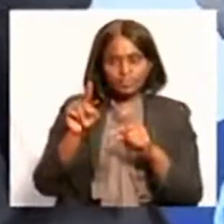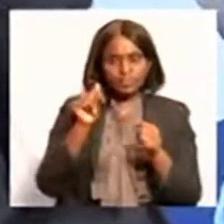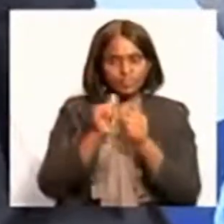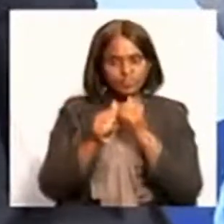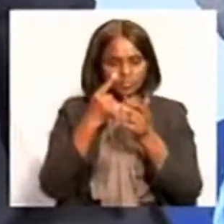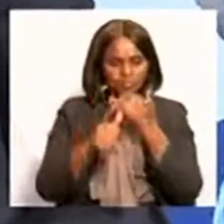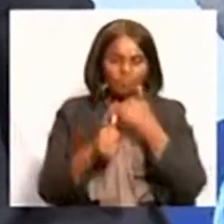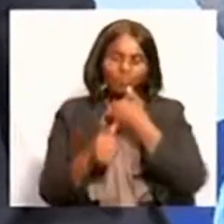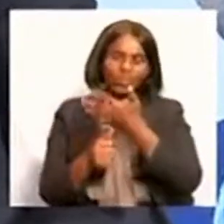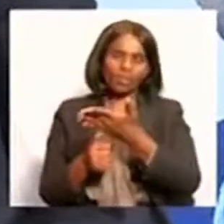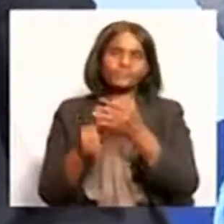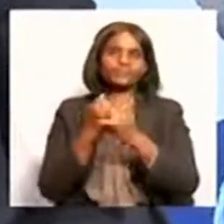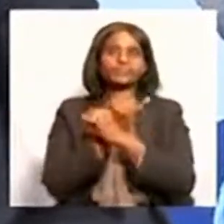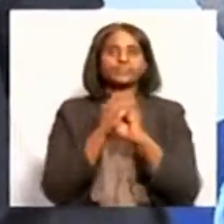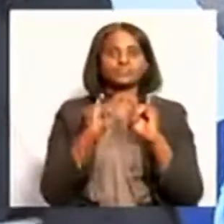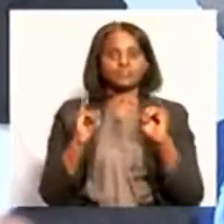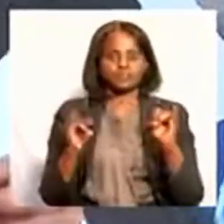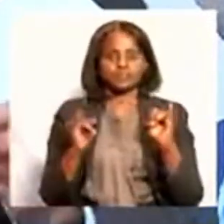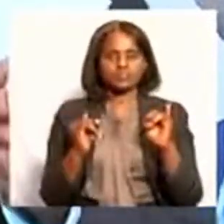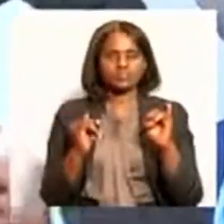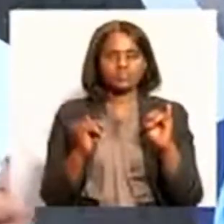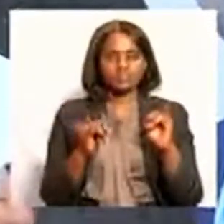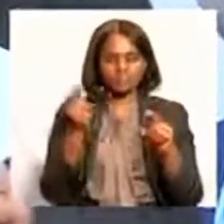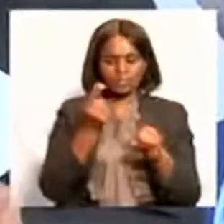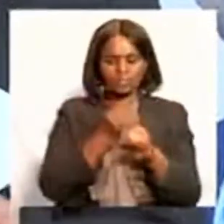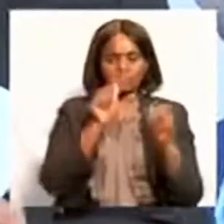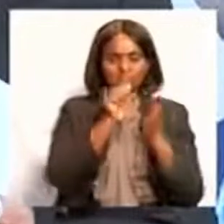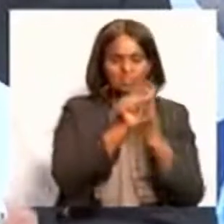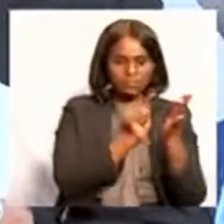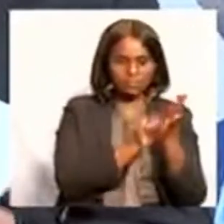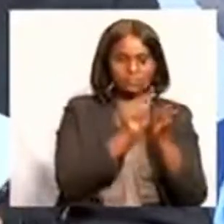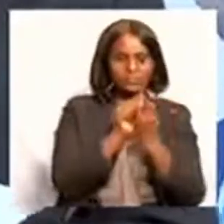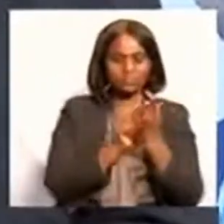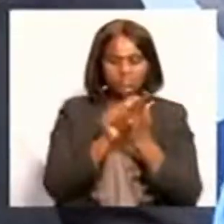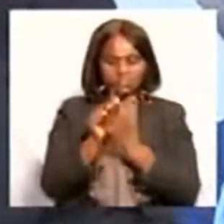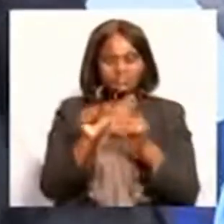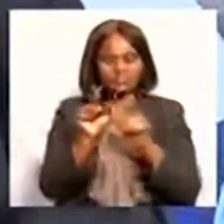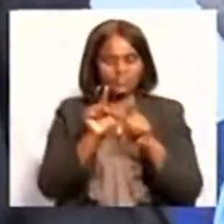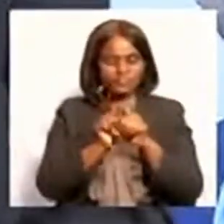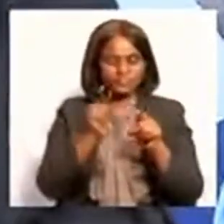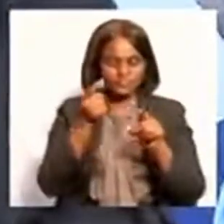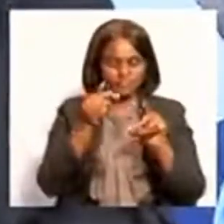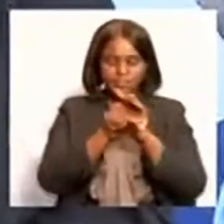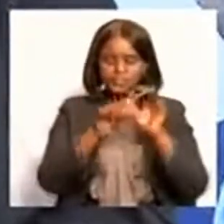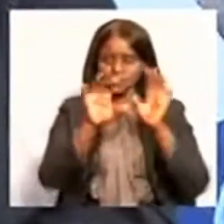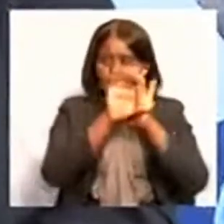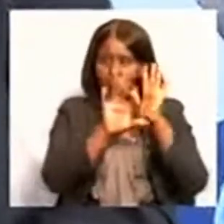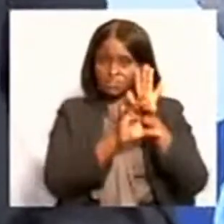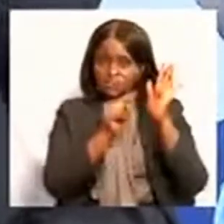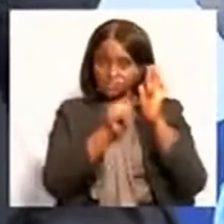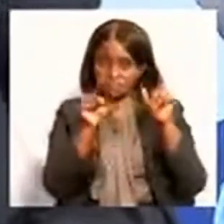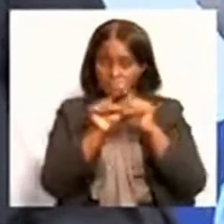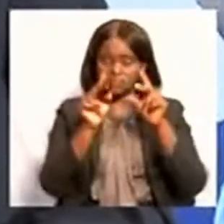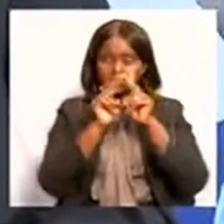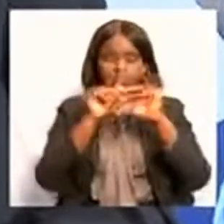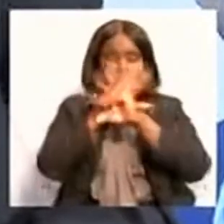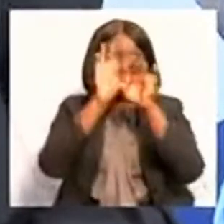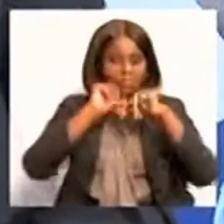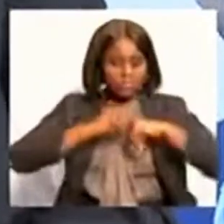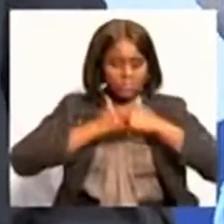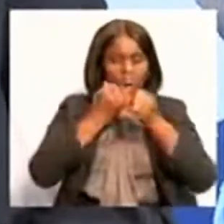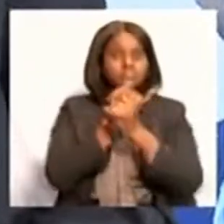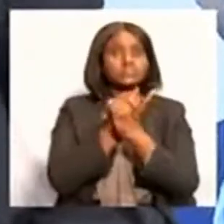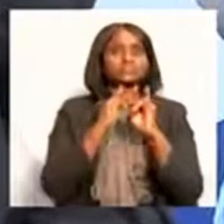at there is independence. So from the legal perspective, as provided for in the Constitution, it is very clear that we are